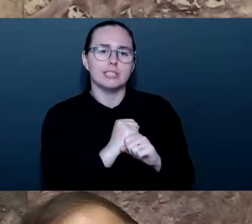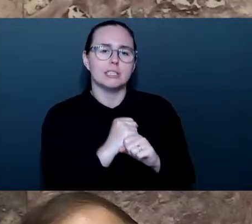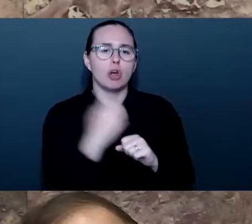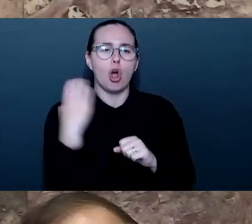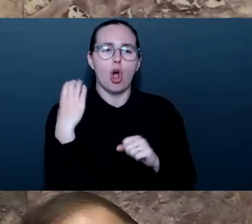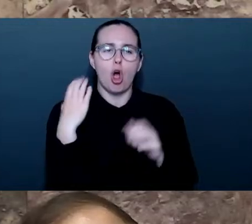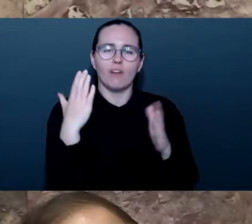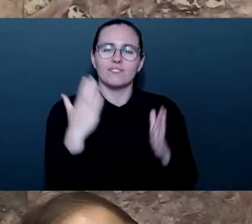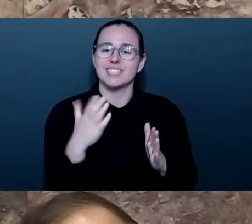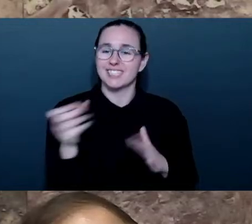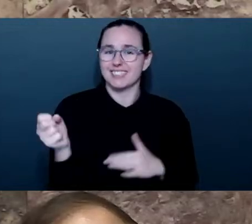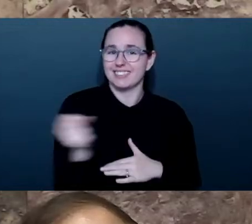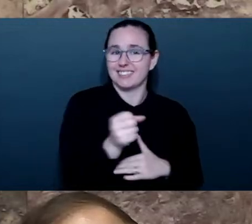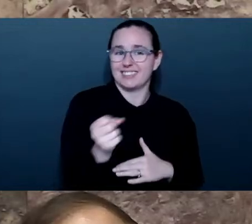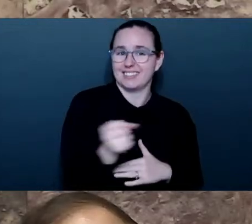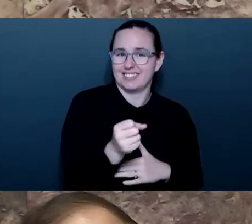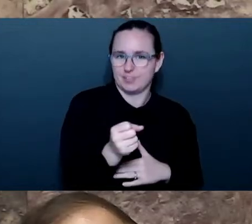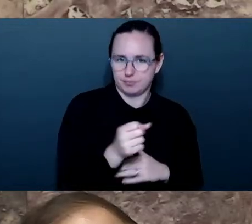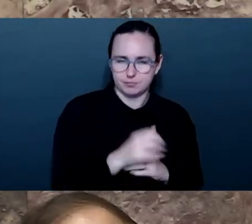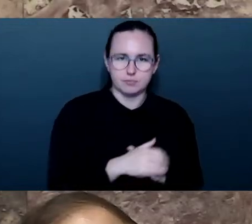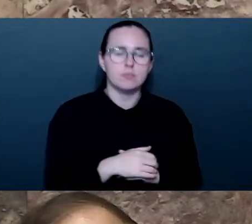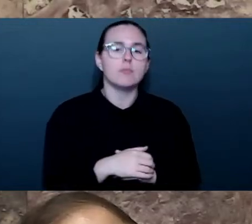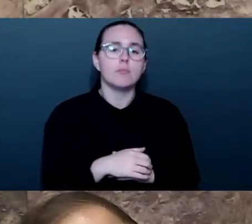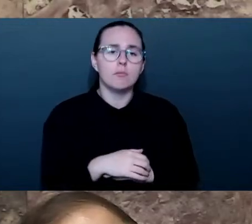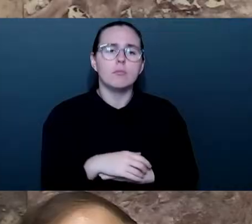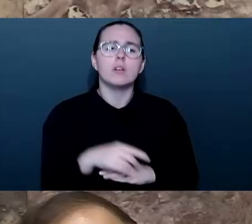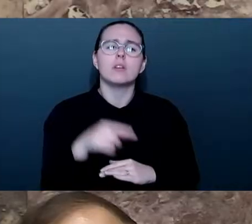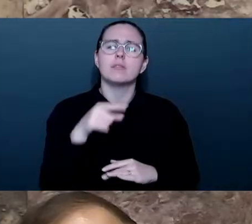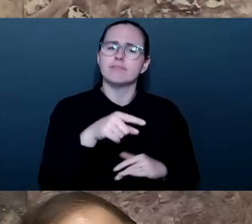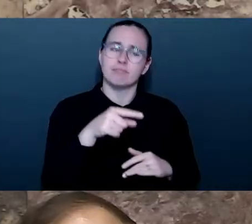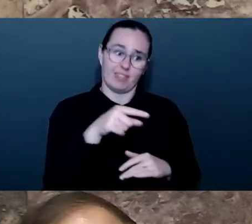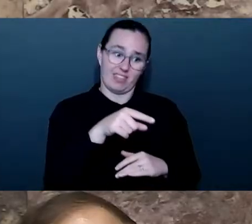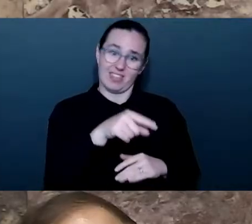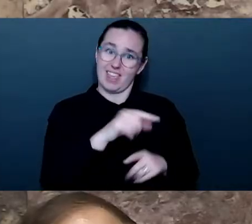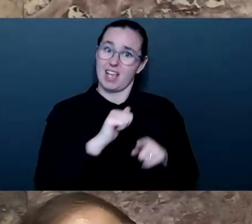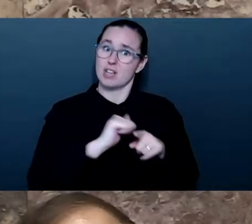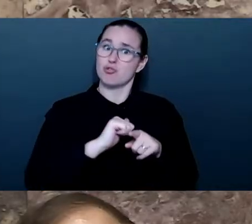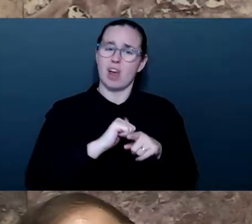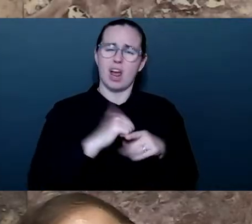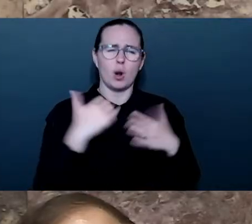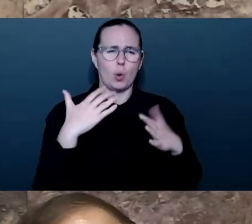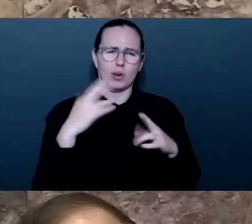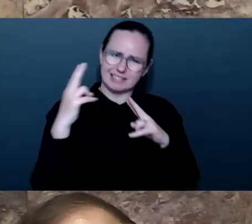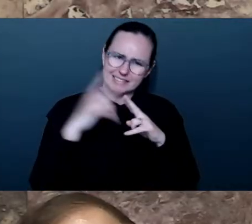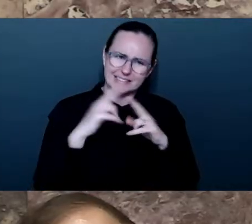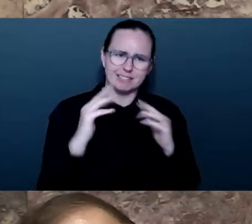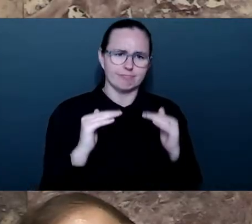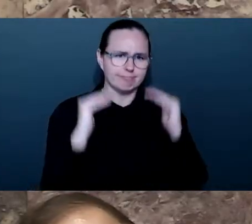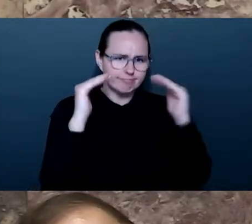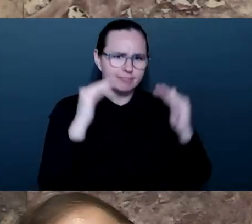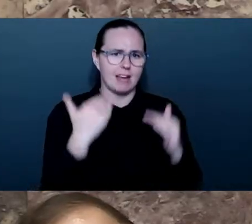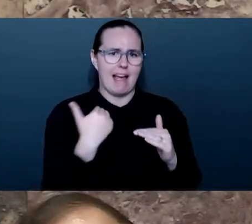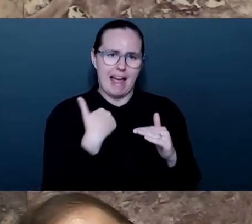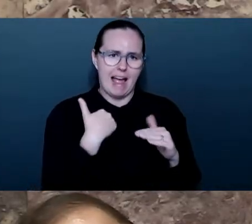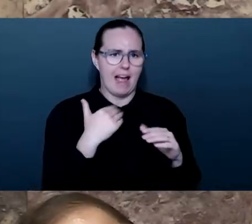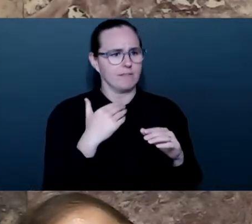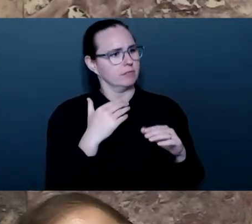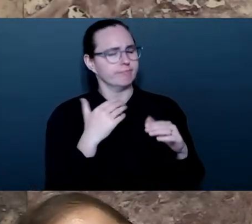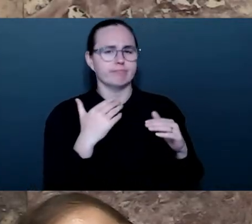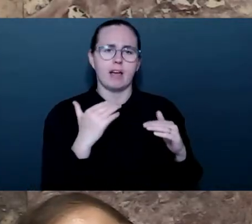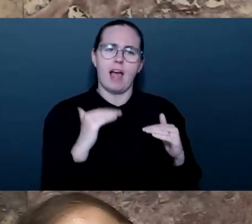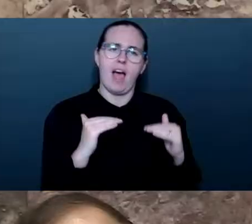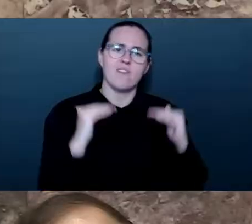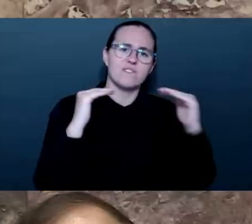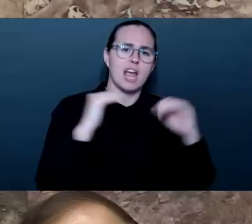the highest, most advanced security training licenses for security officers in all of BC. We continue